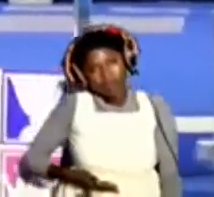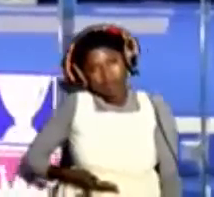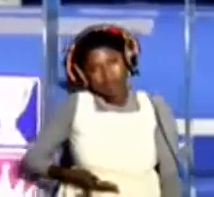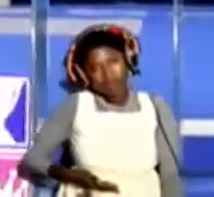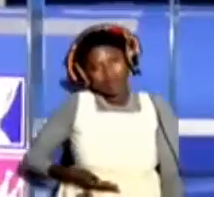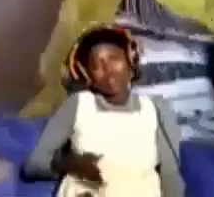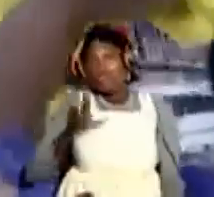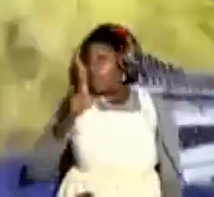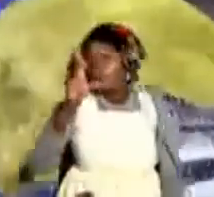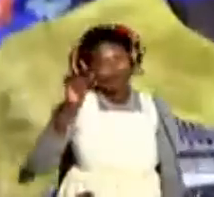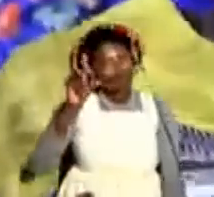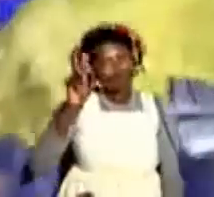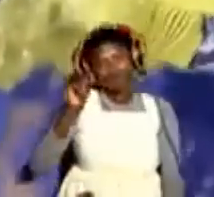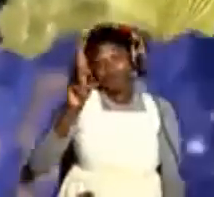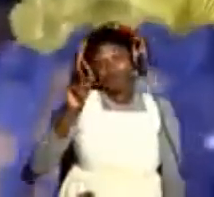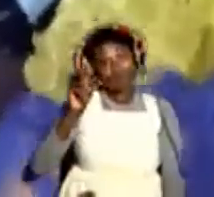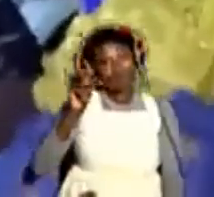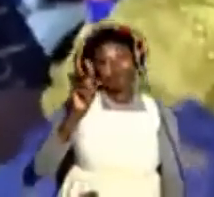No.